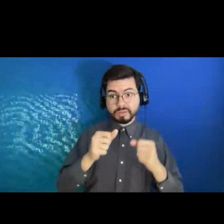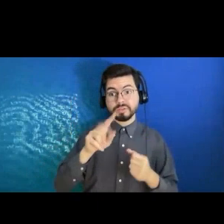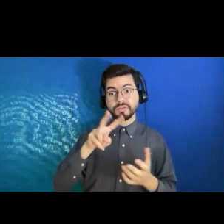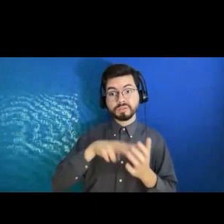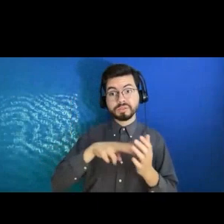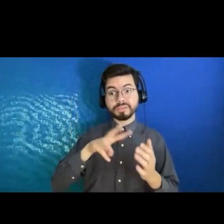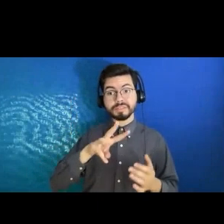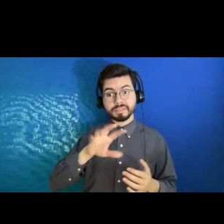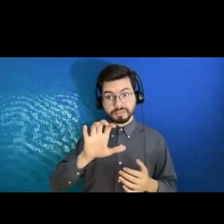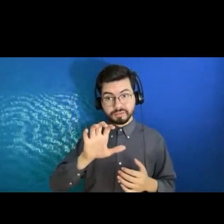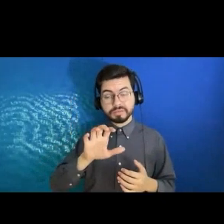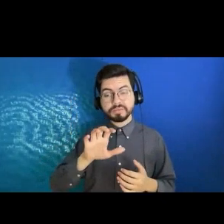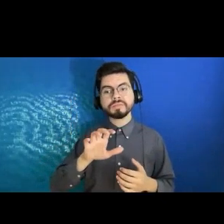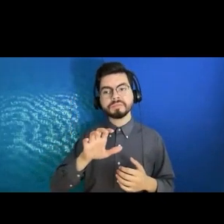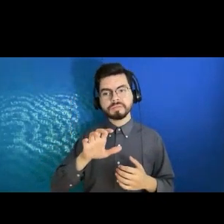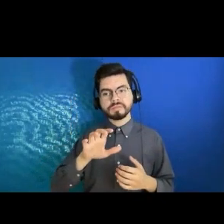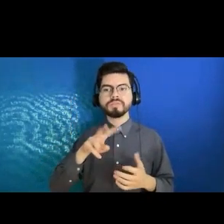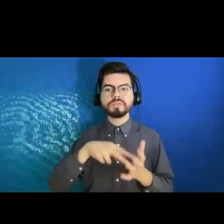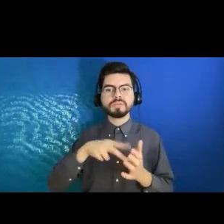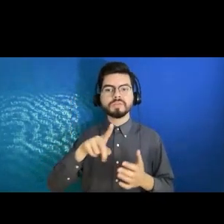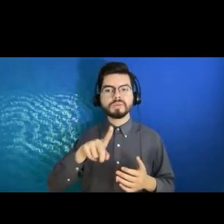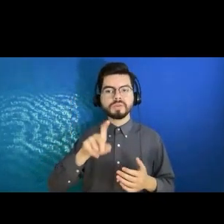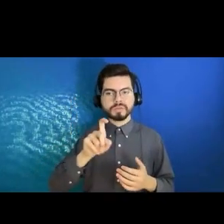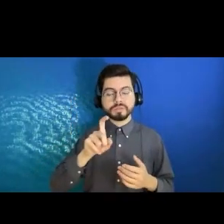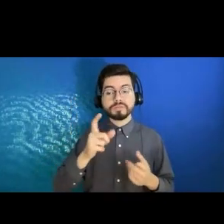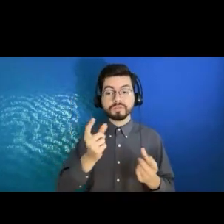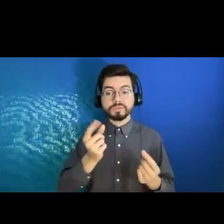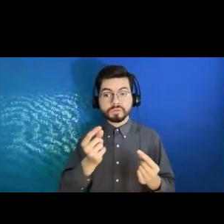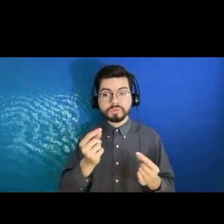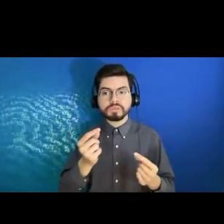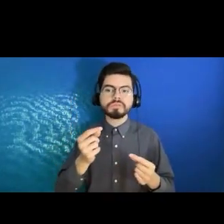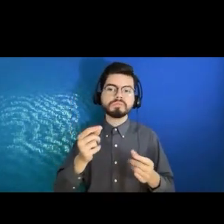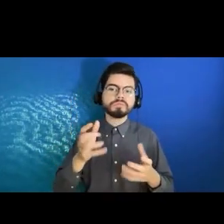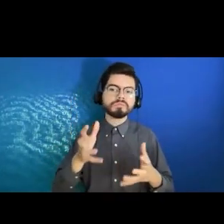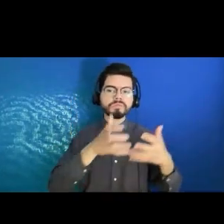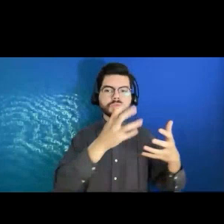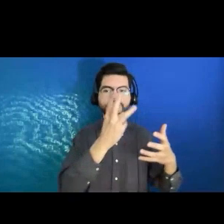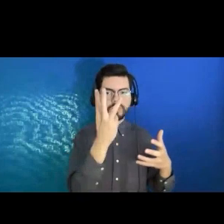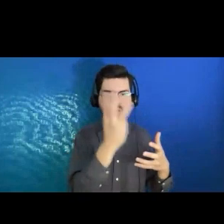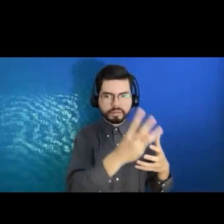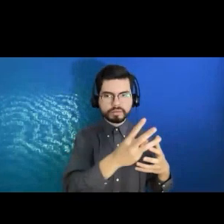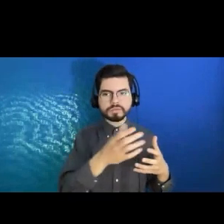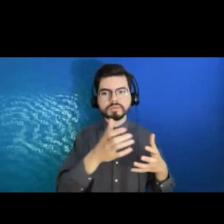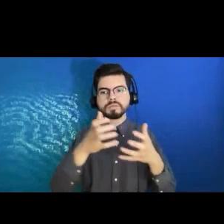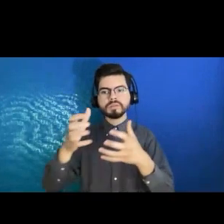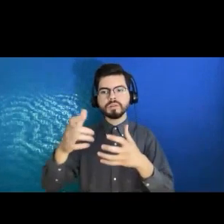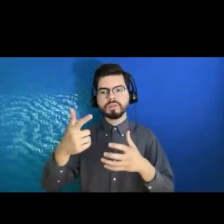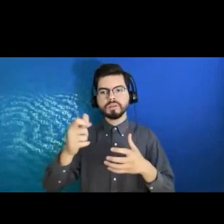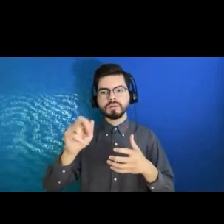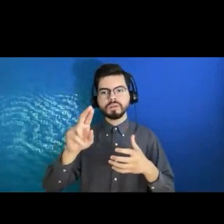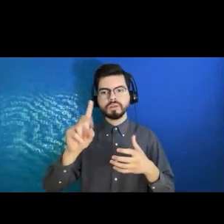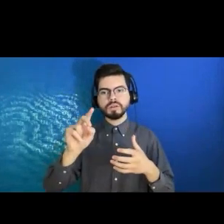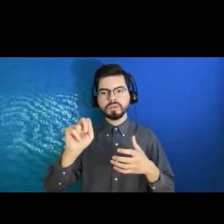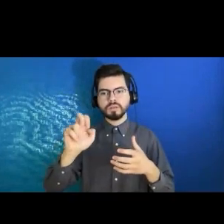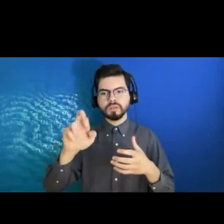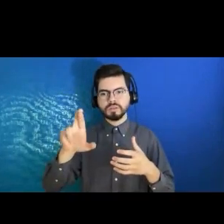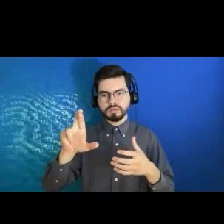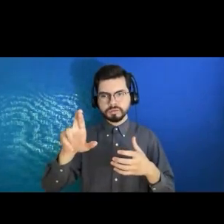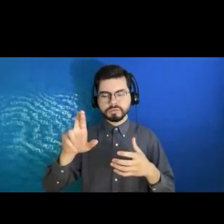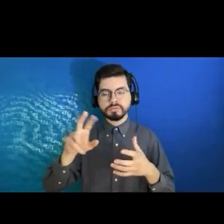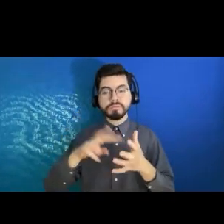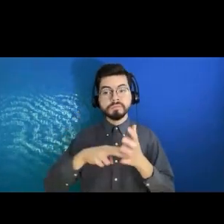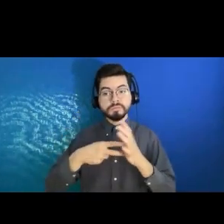west or all the way up to Gardner. So in late winter, early spring, they migrate out, and therefore they don't winter kill